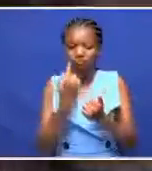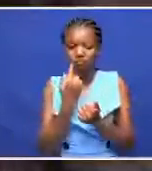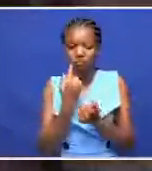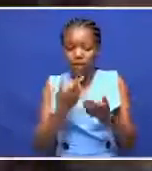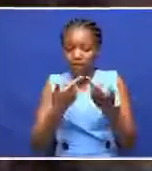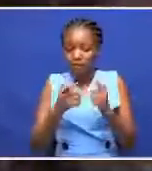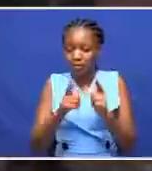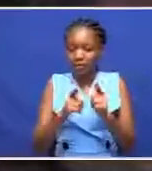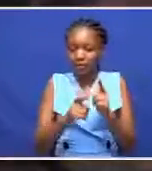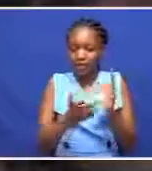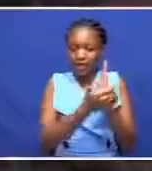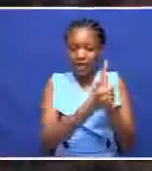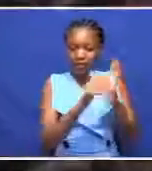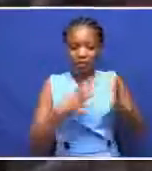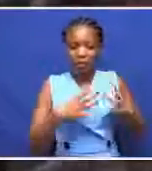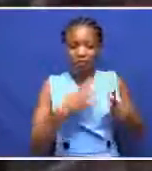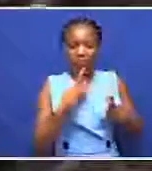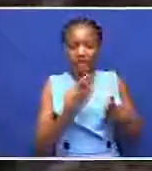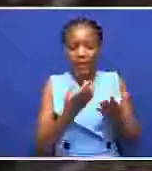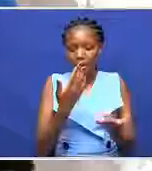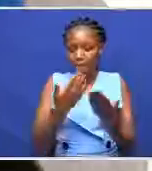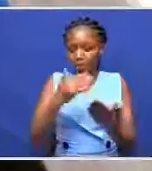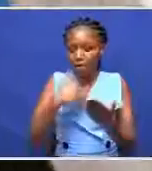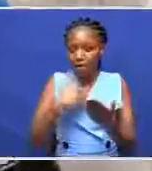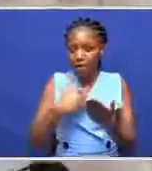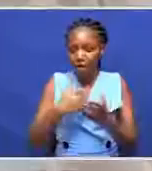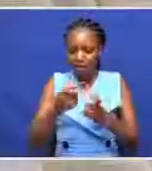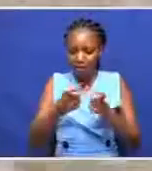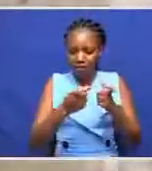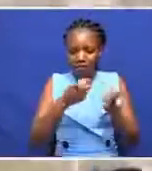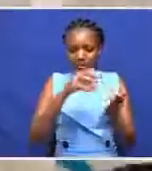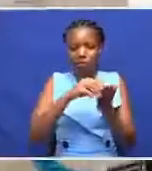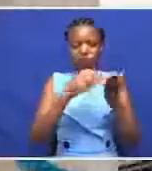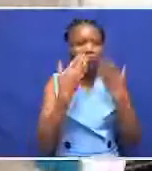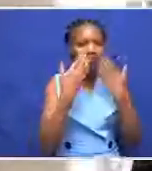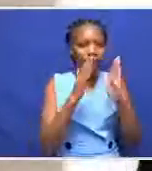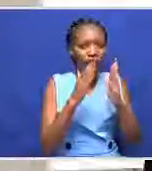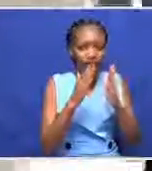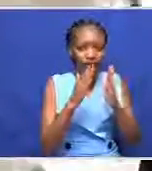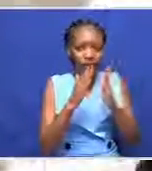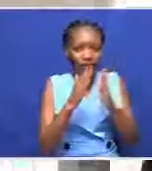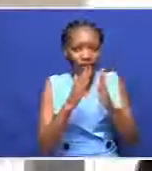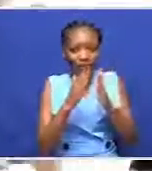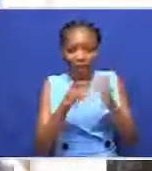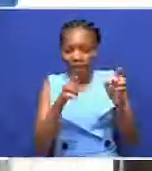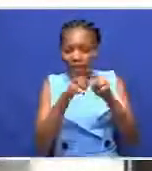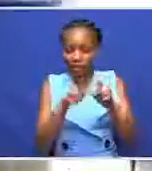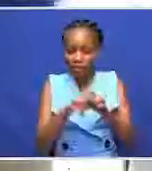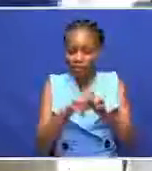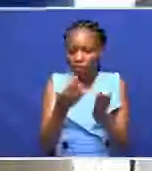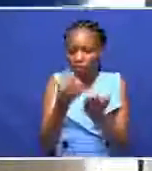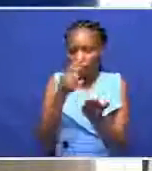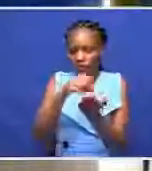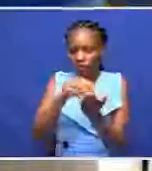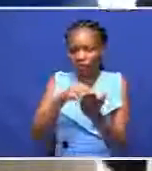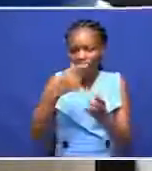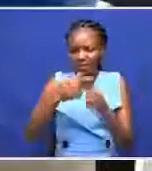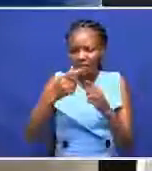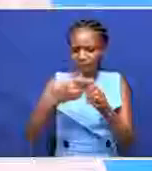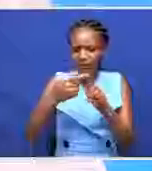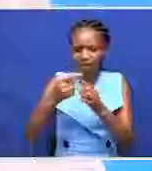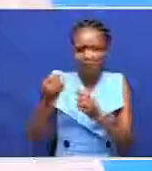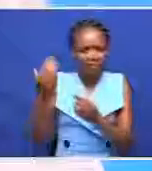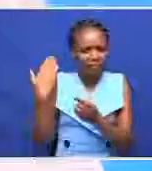However, experts say we might have just managed the pandemic, with a steep slope being experienced in the past few